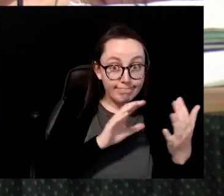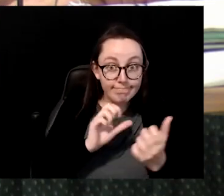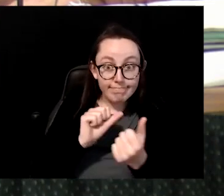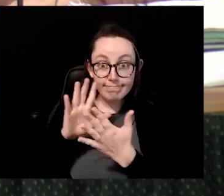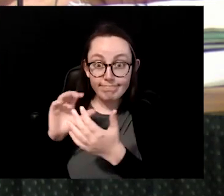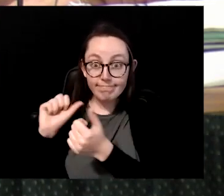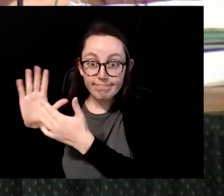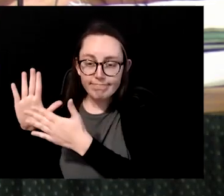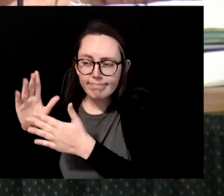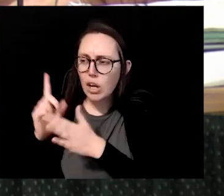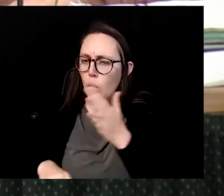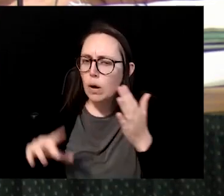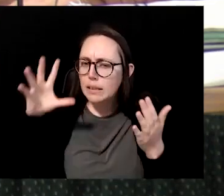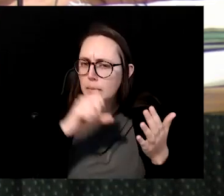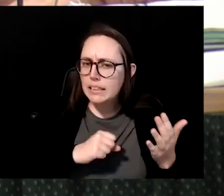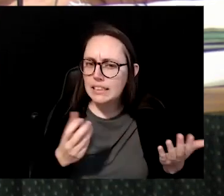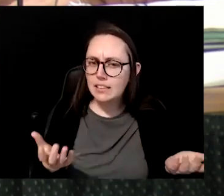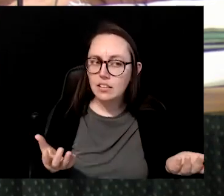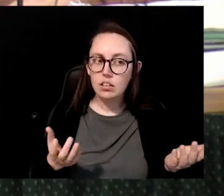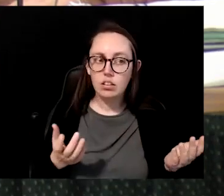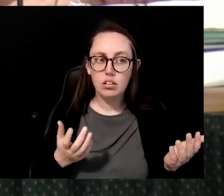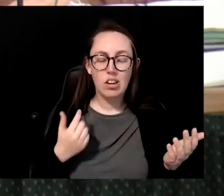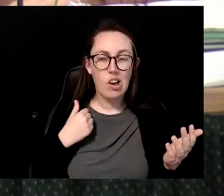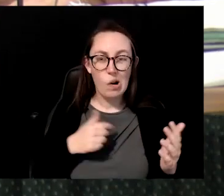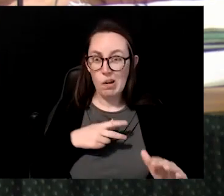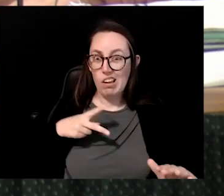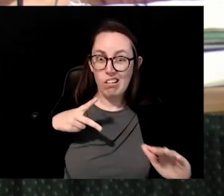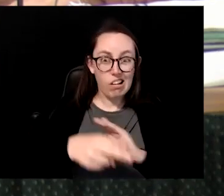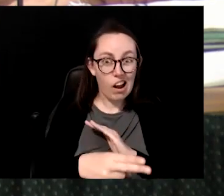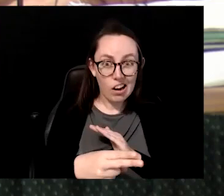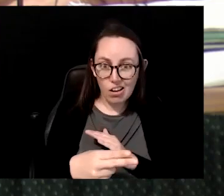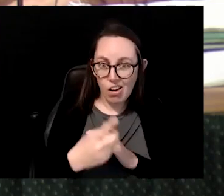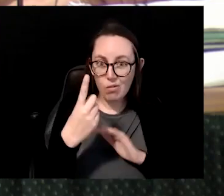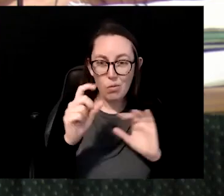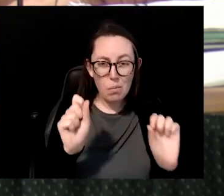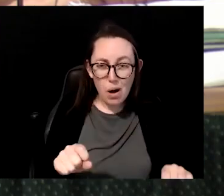does anyone think that we're cutting off a possibility going forward